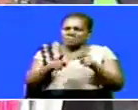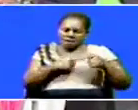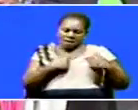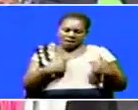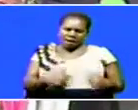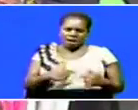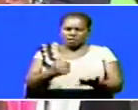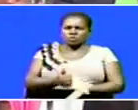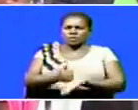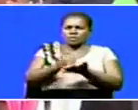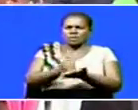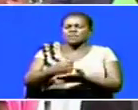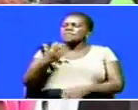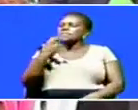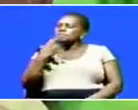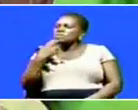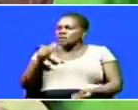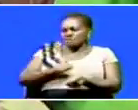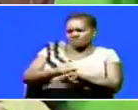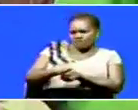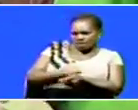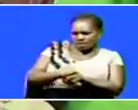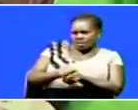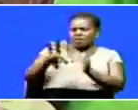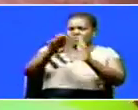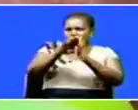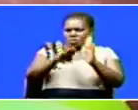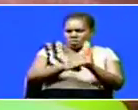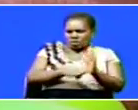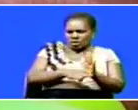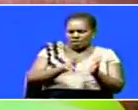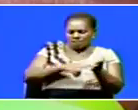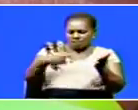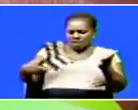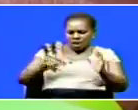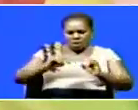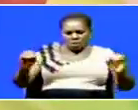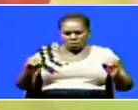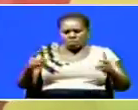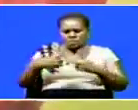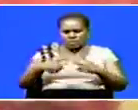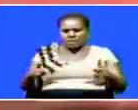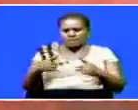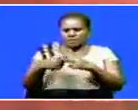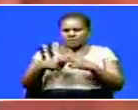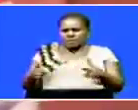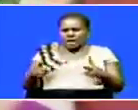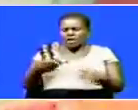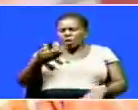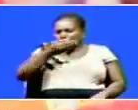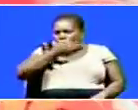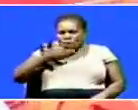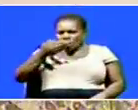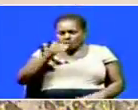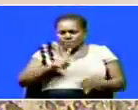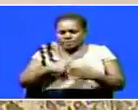to help. Every Tuesday and Friday, the program runs without fail. They begin the day with porridge,